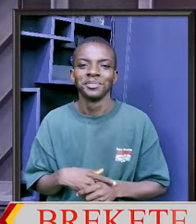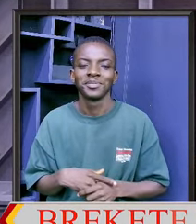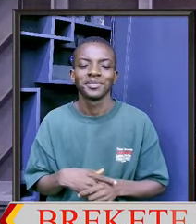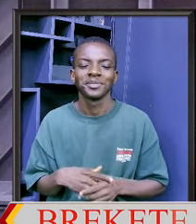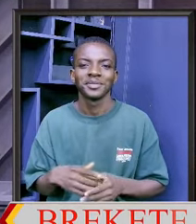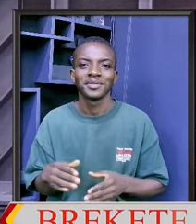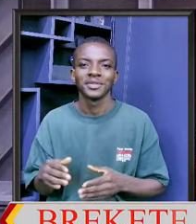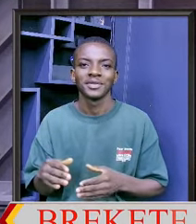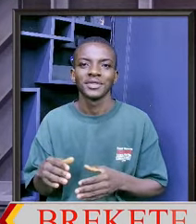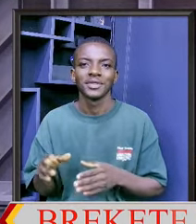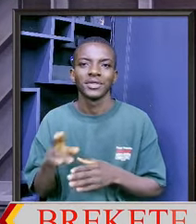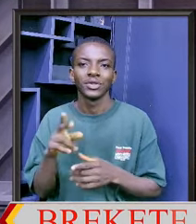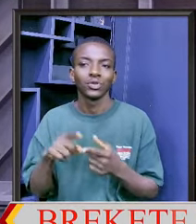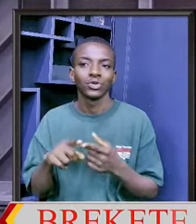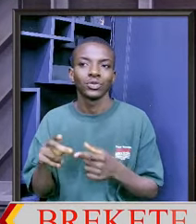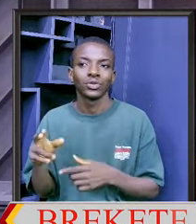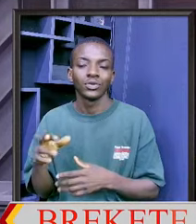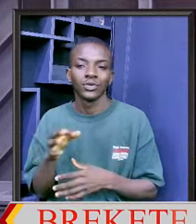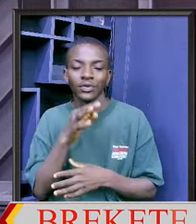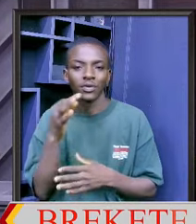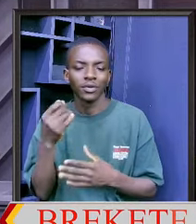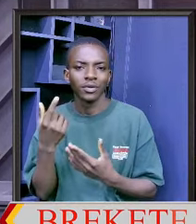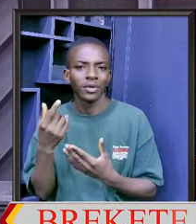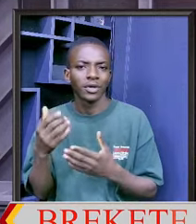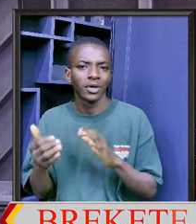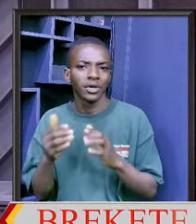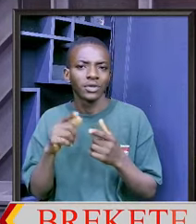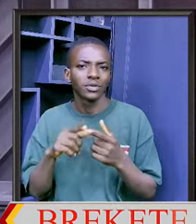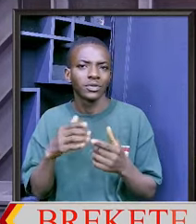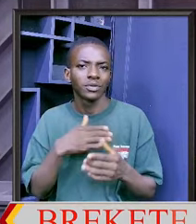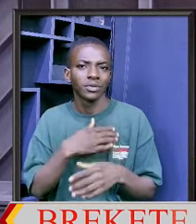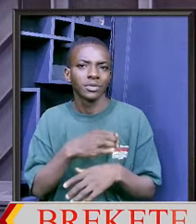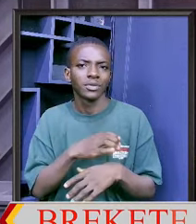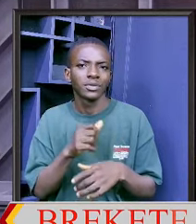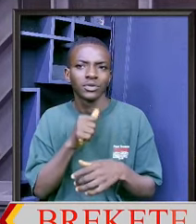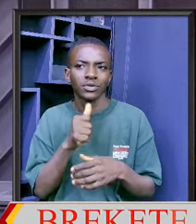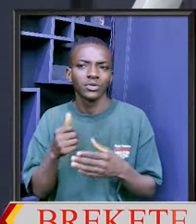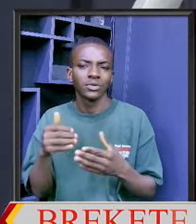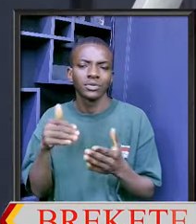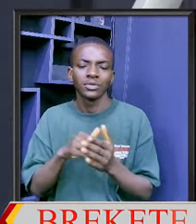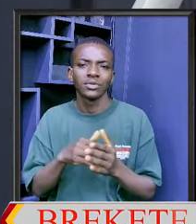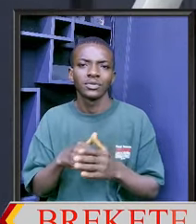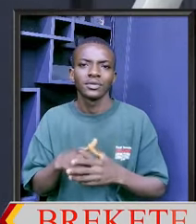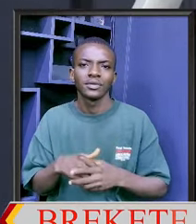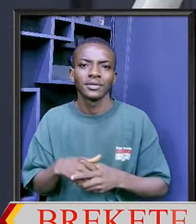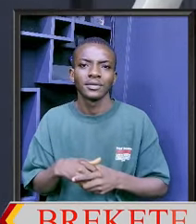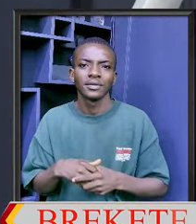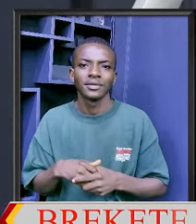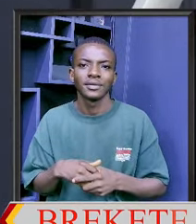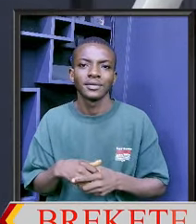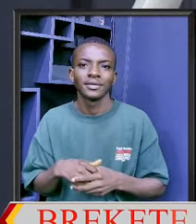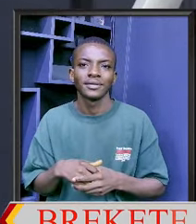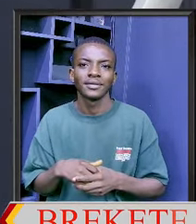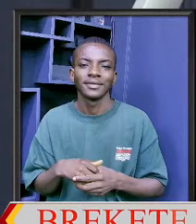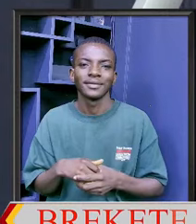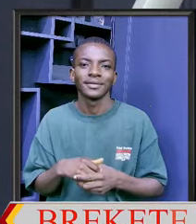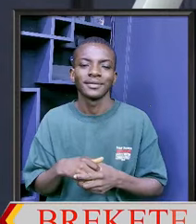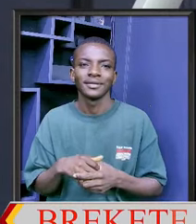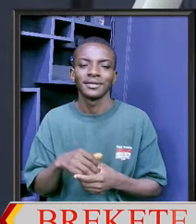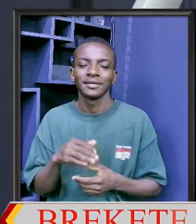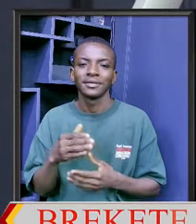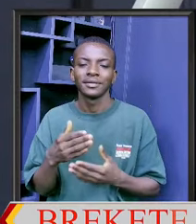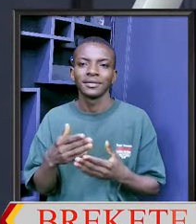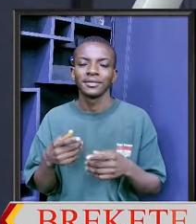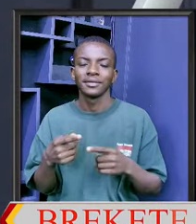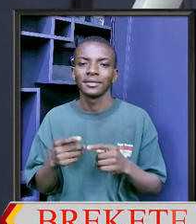I used to do normal, small, but according to my power, I'm not too rich like that. But I'm trying. All my